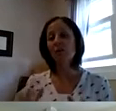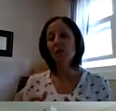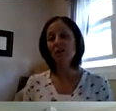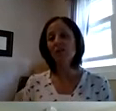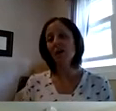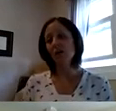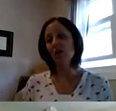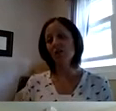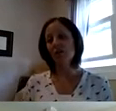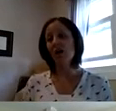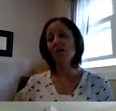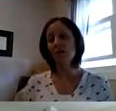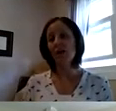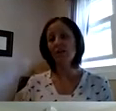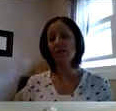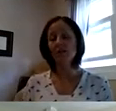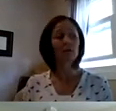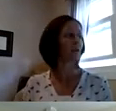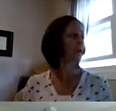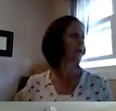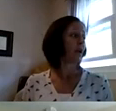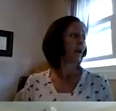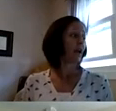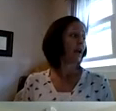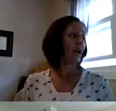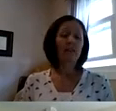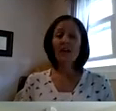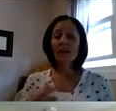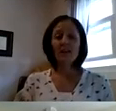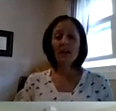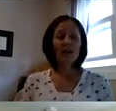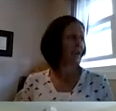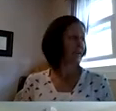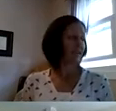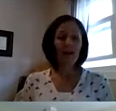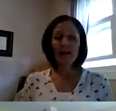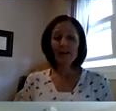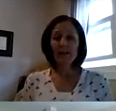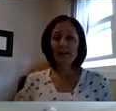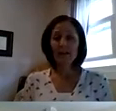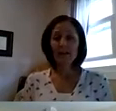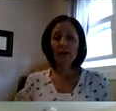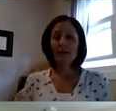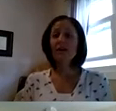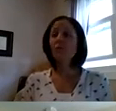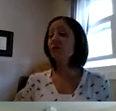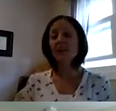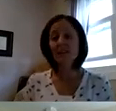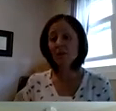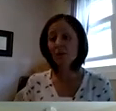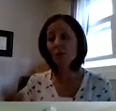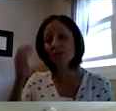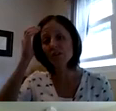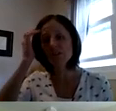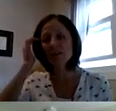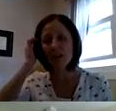very focused evaluation on our end. And then next slide. That we've gotten